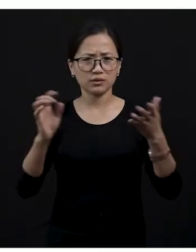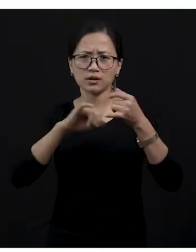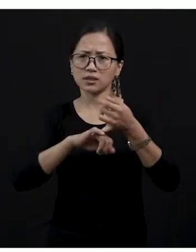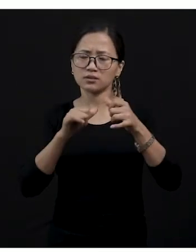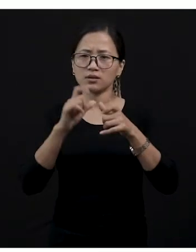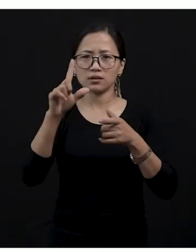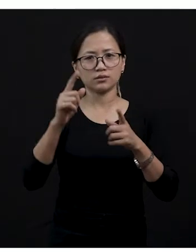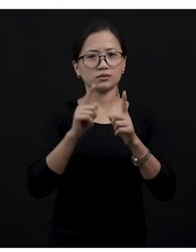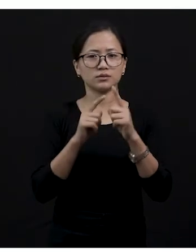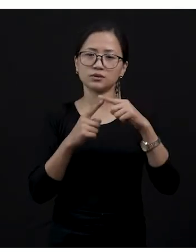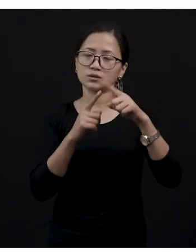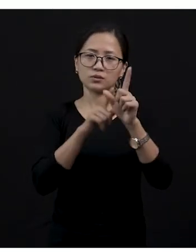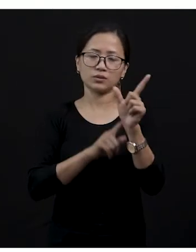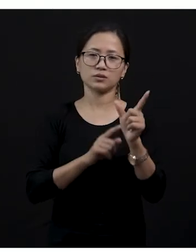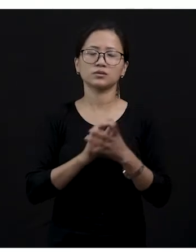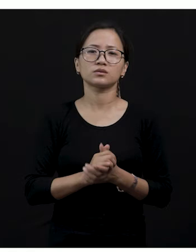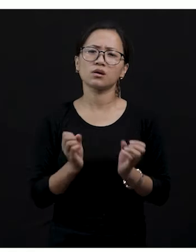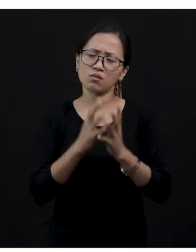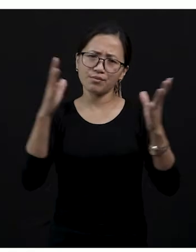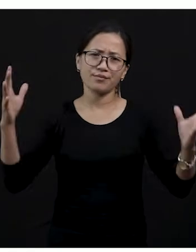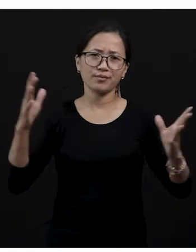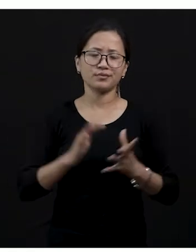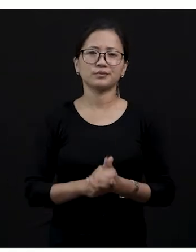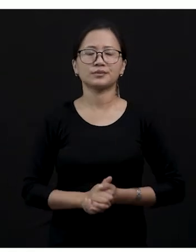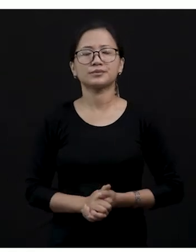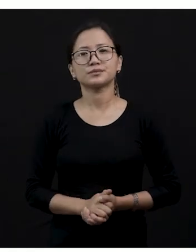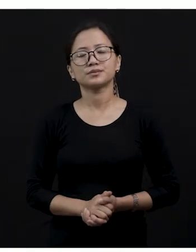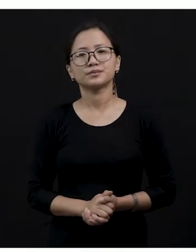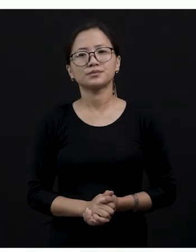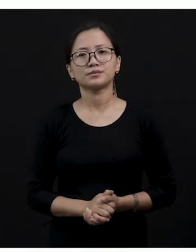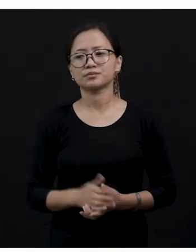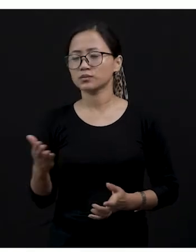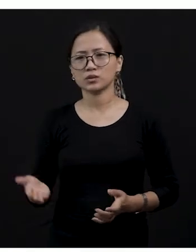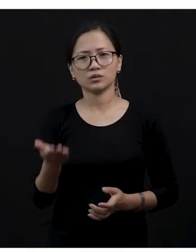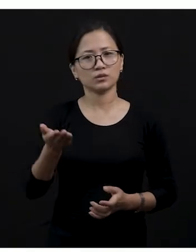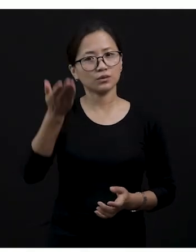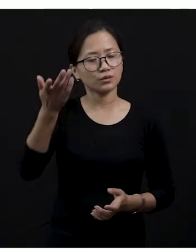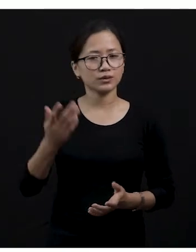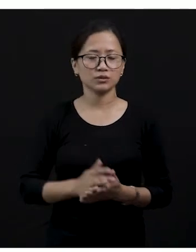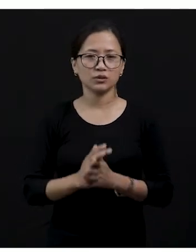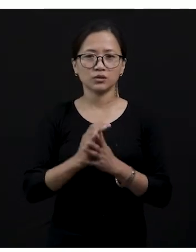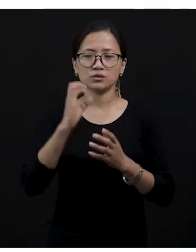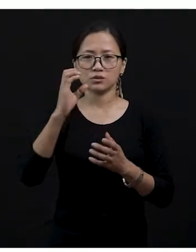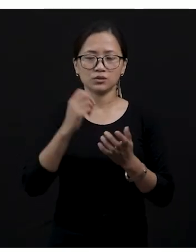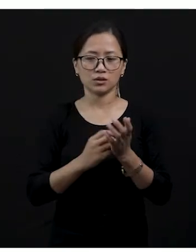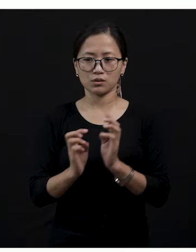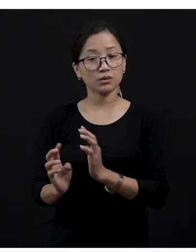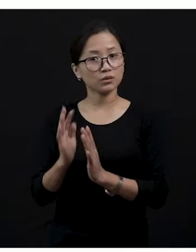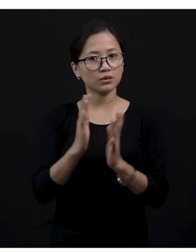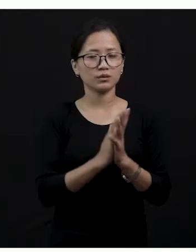you cannot drink. Yes, too salty for drinking, growing crops,